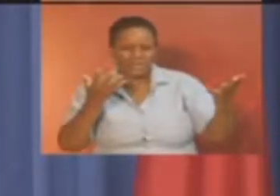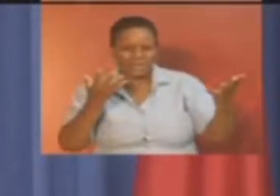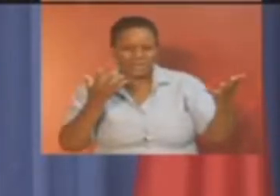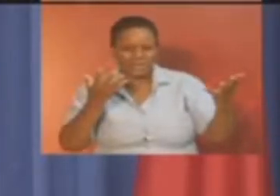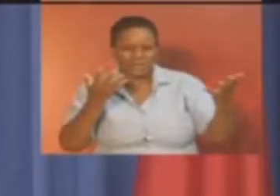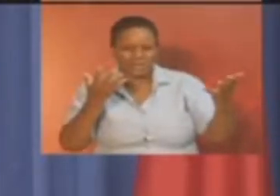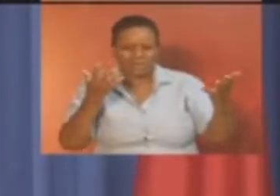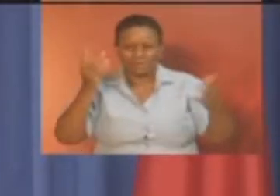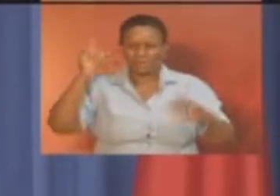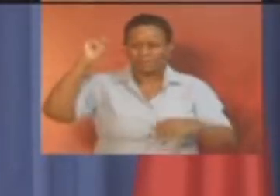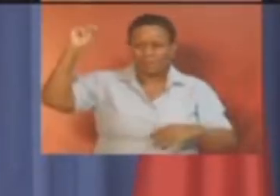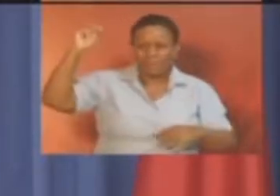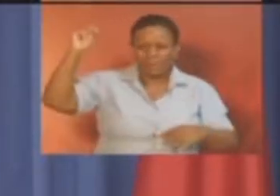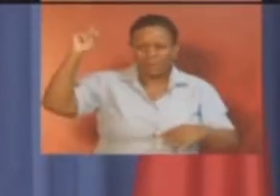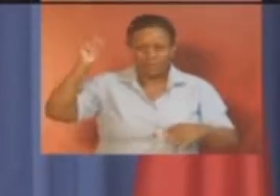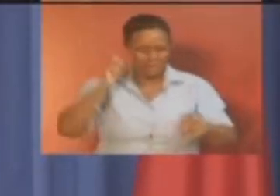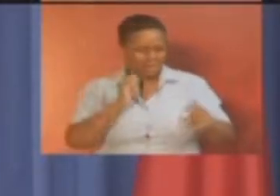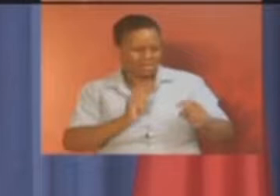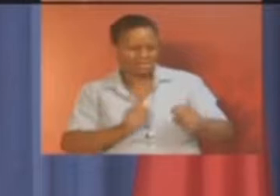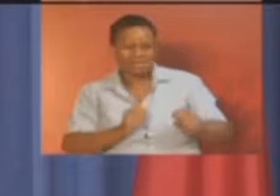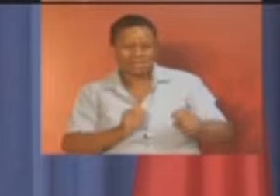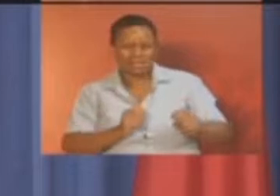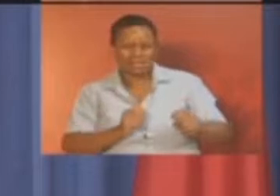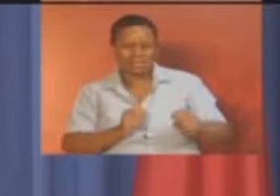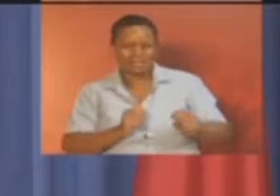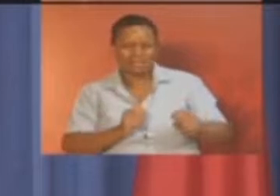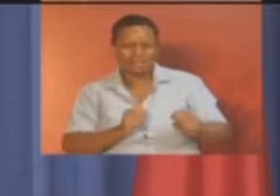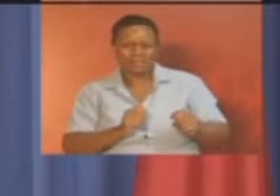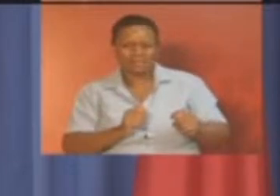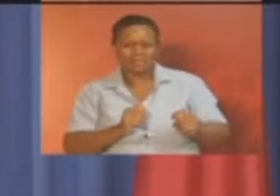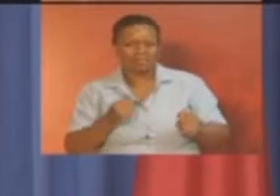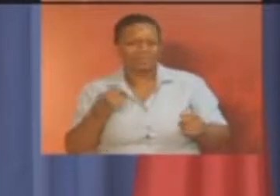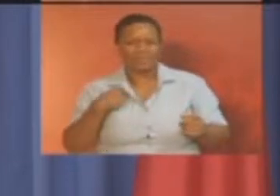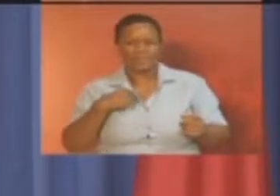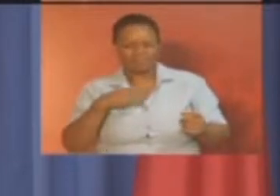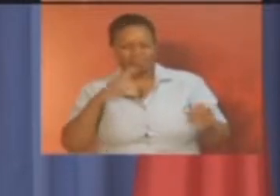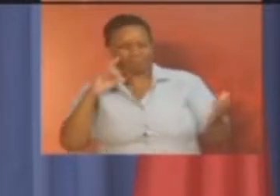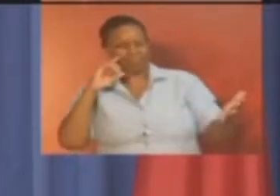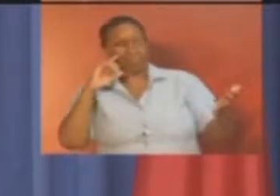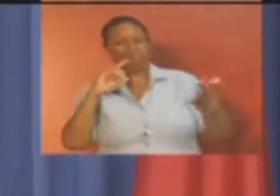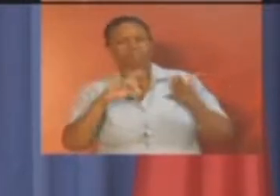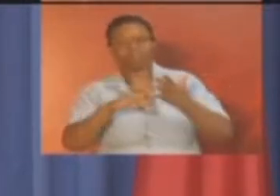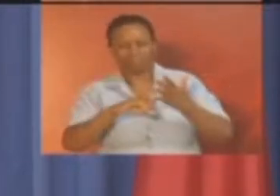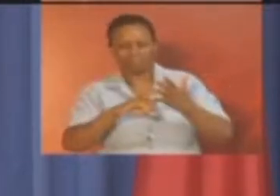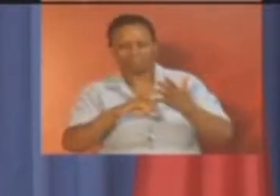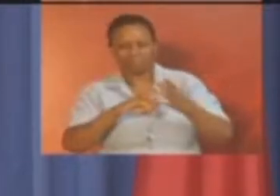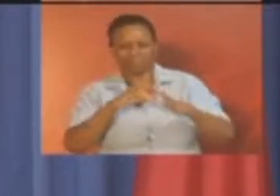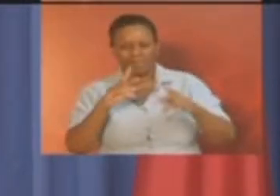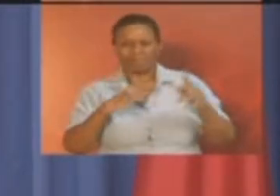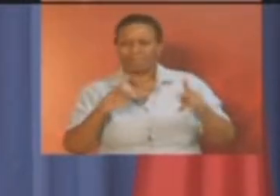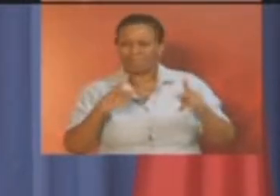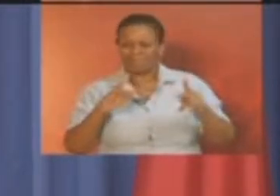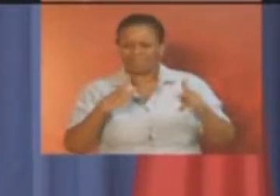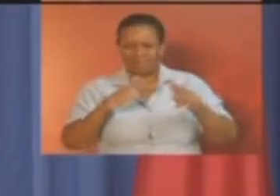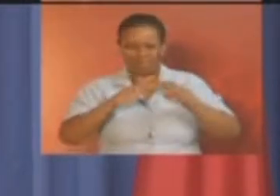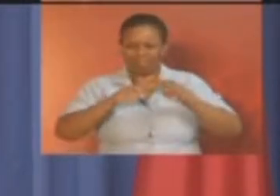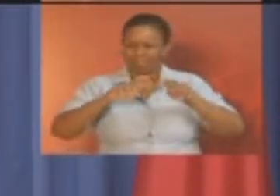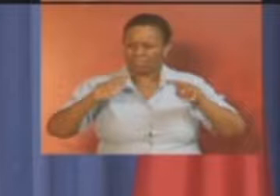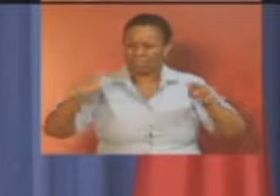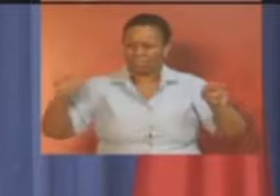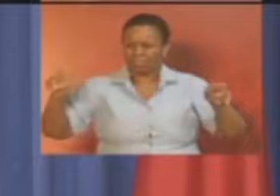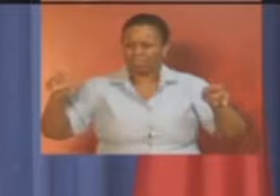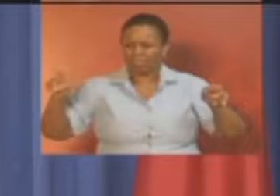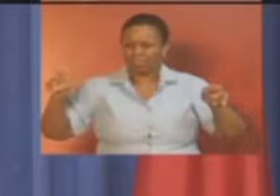Tobago. However, realistically, when we are looking at occupancies, we need to consider, obviously, Trinidad separately from